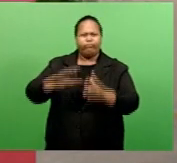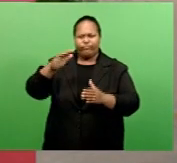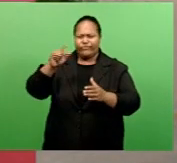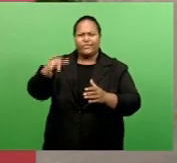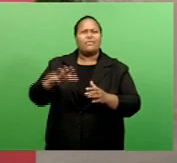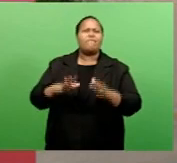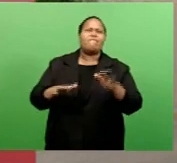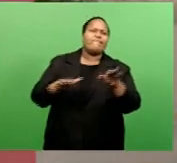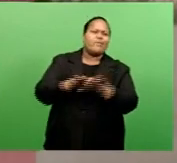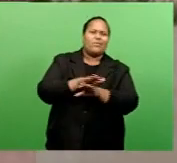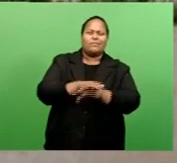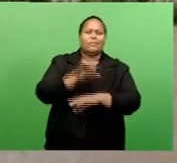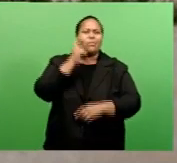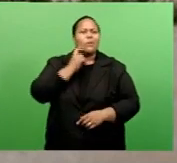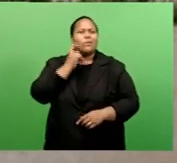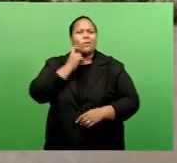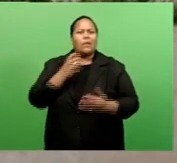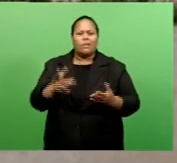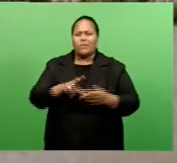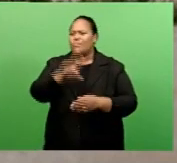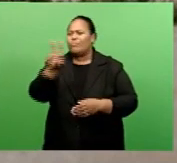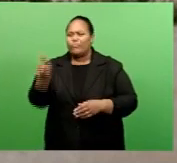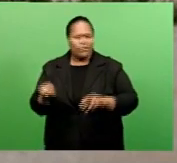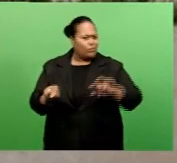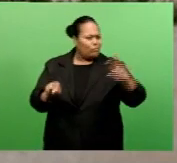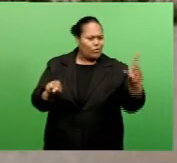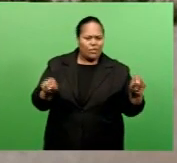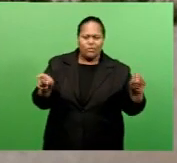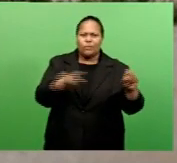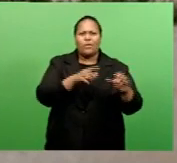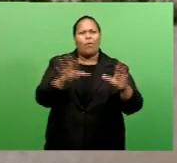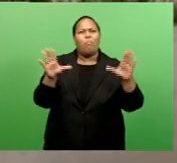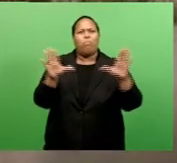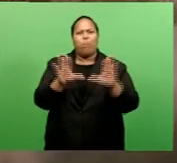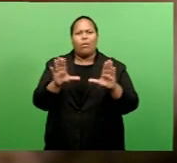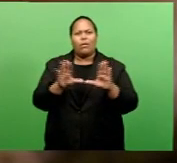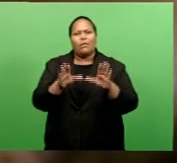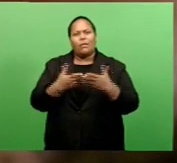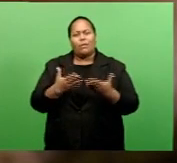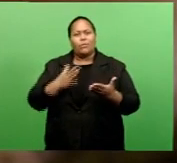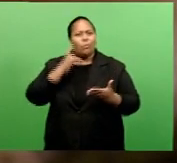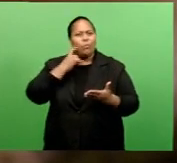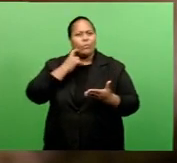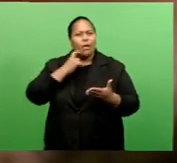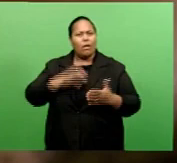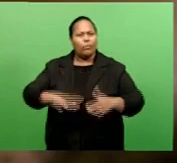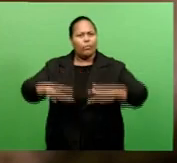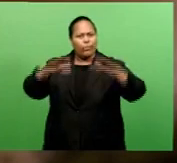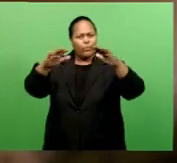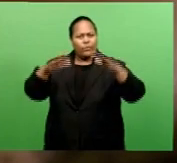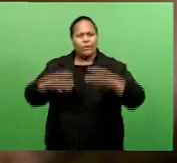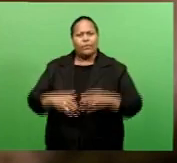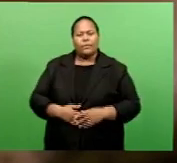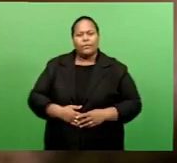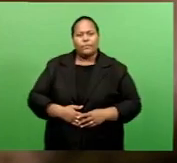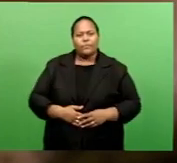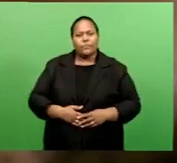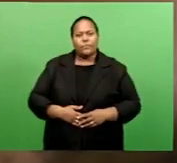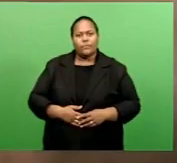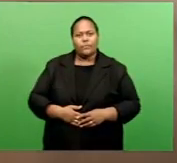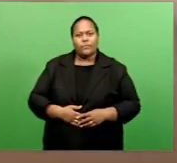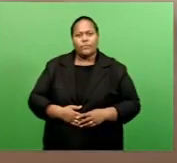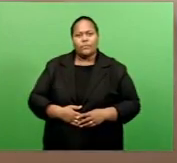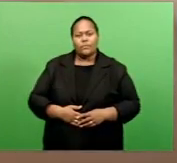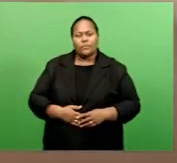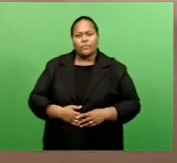Seganga town bridge is, both sides the road is blocked, you cannot come or go. And